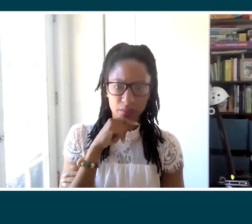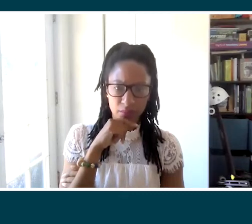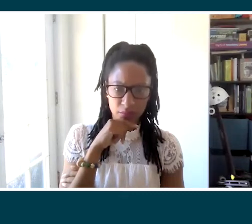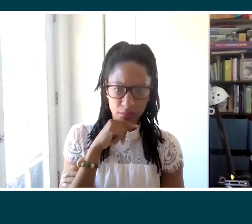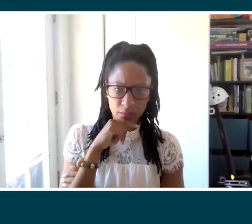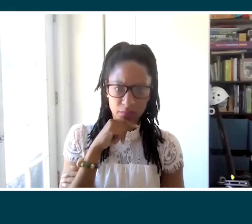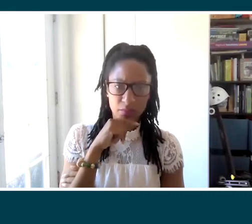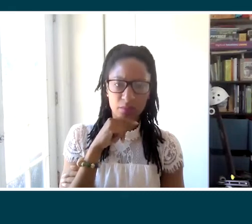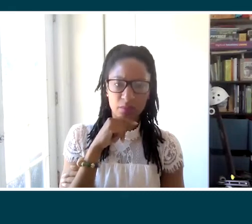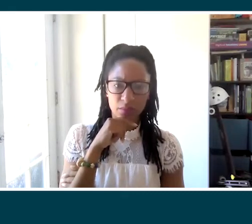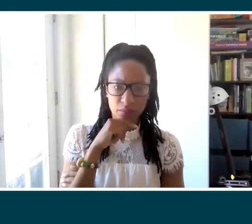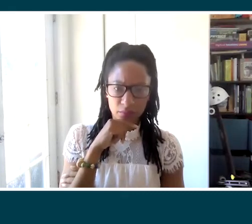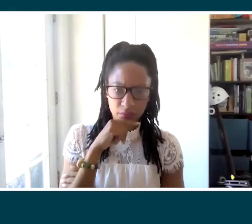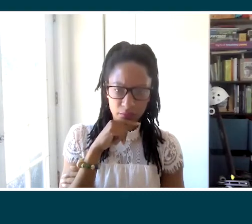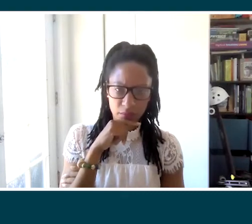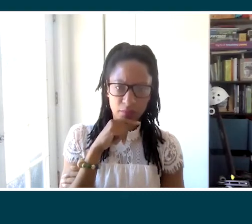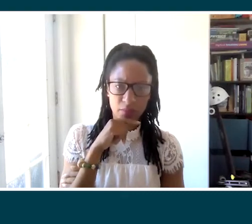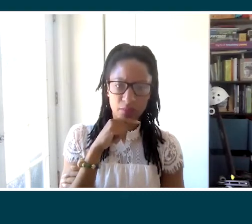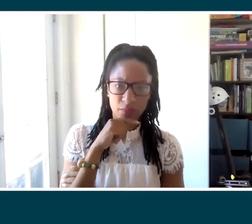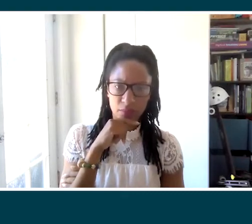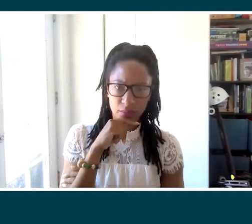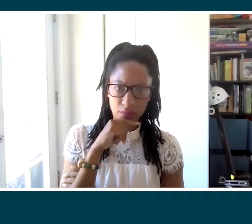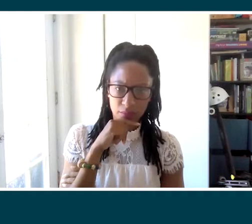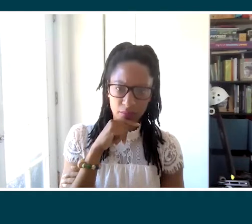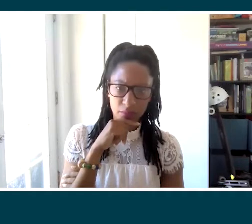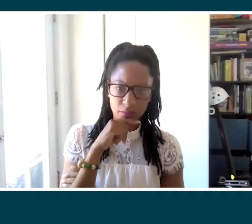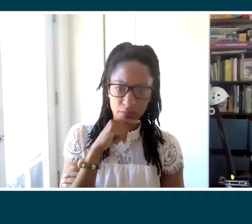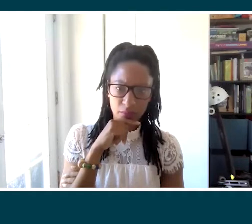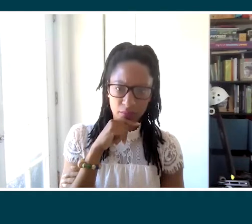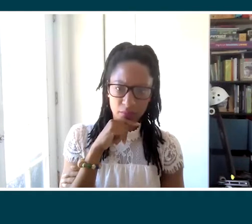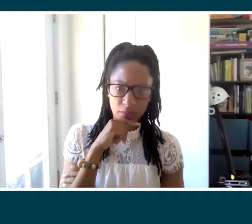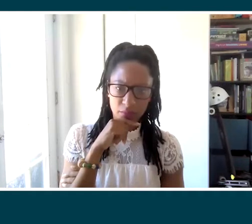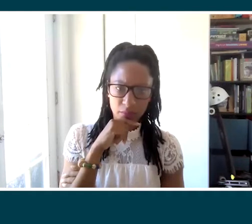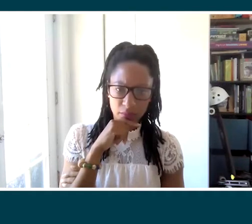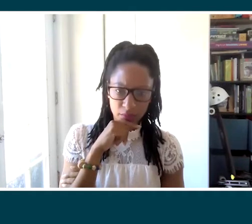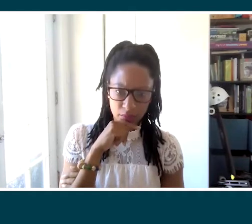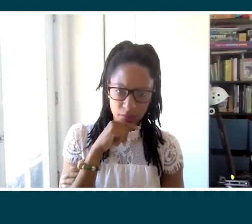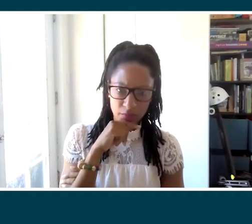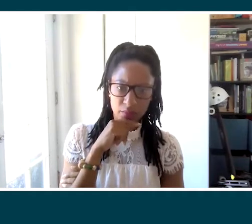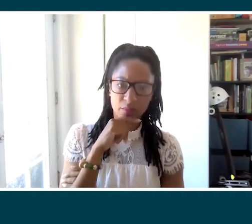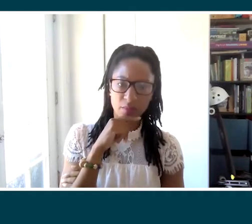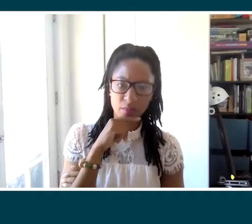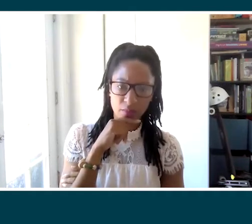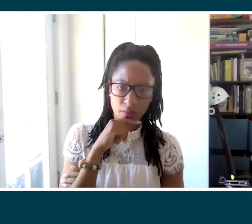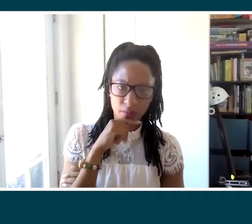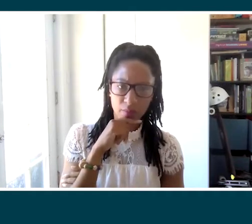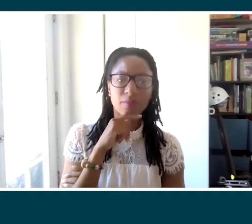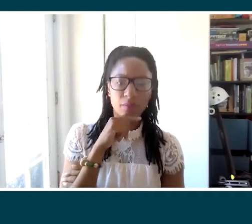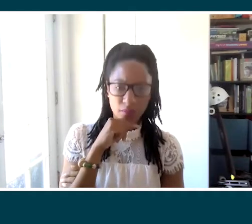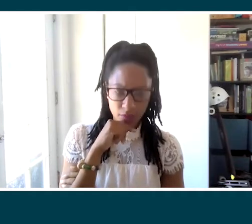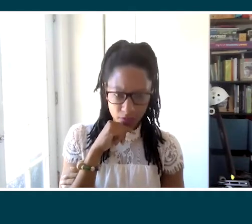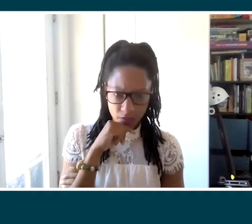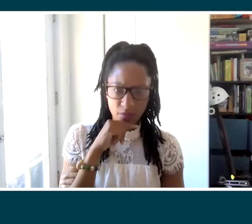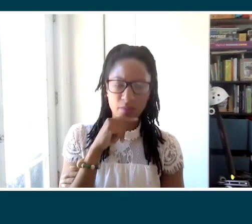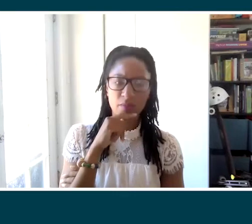I mean, I just think of another incredible local Seattle-based author, Ijeoma